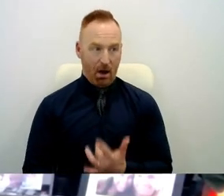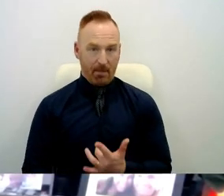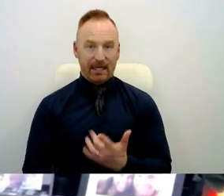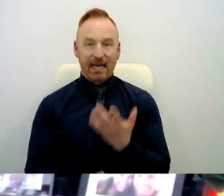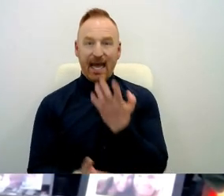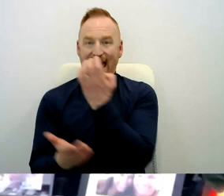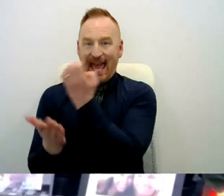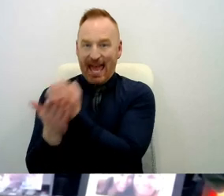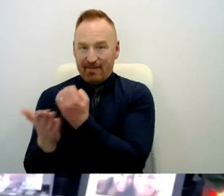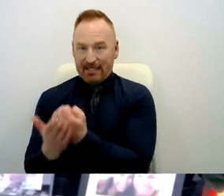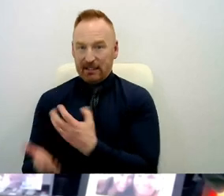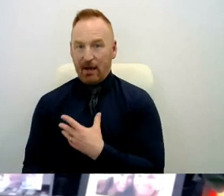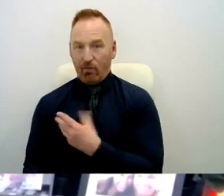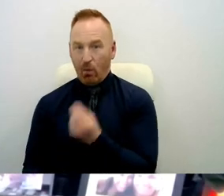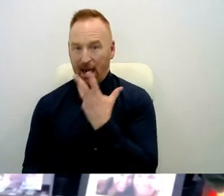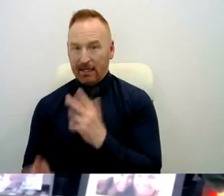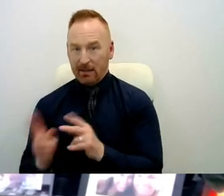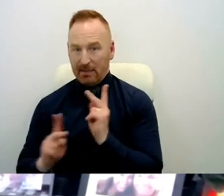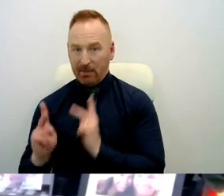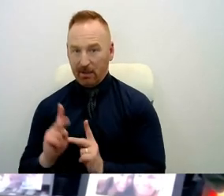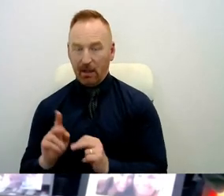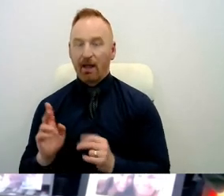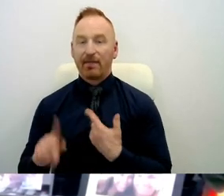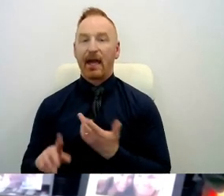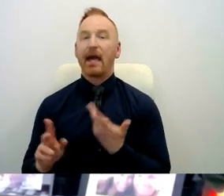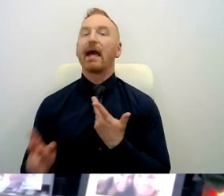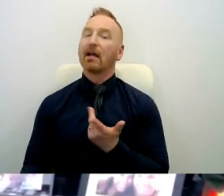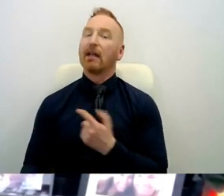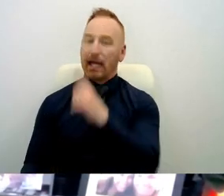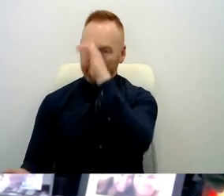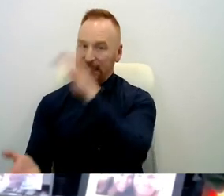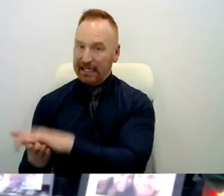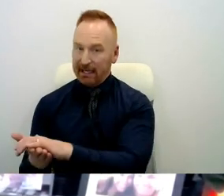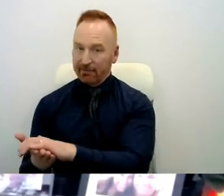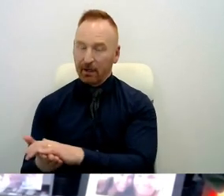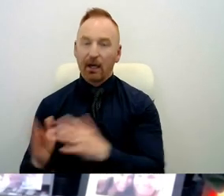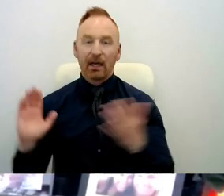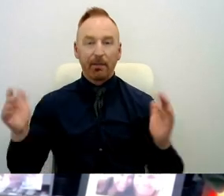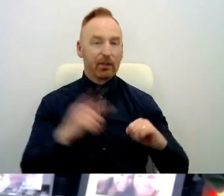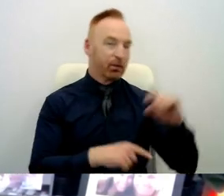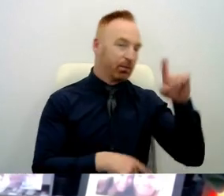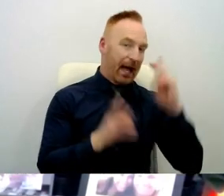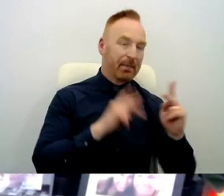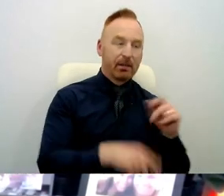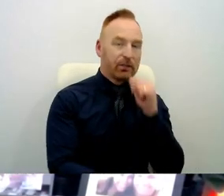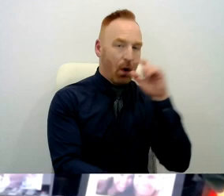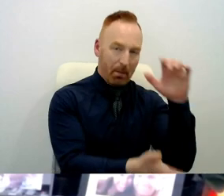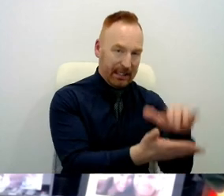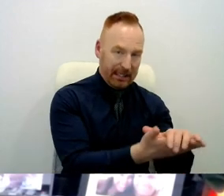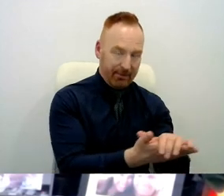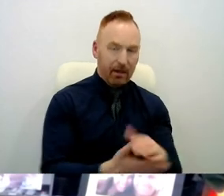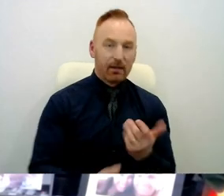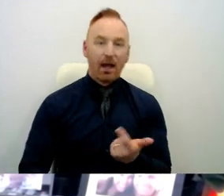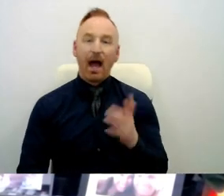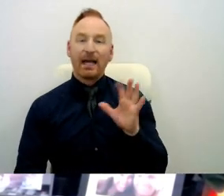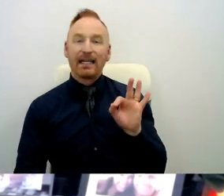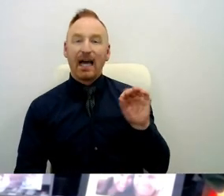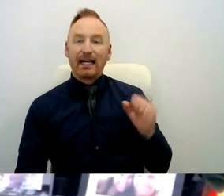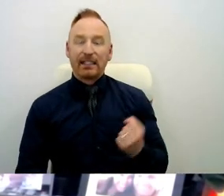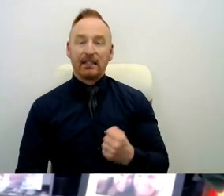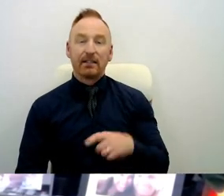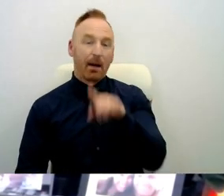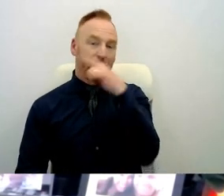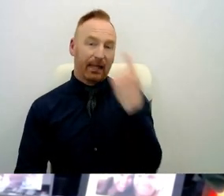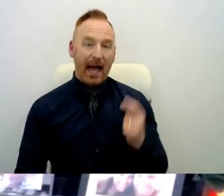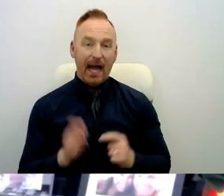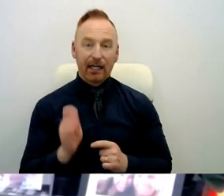common that the evidence of white people is found to be more reliable than the competing evidence of Black people. So for example, in the 1990s, a Black judge in